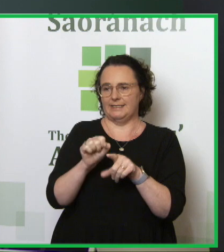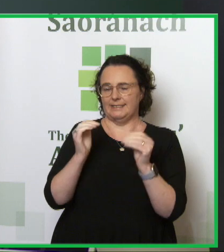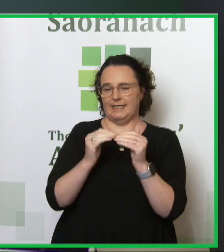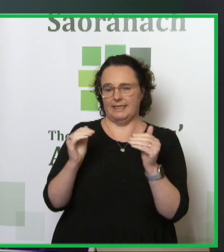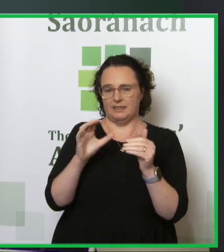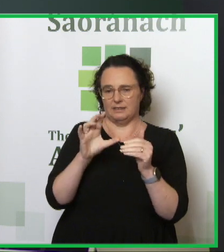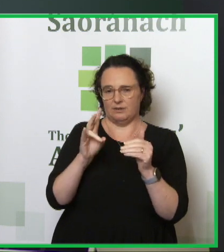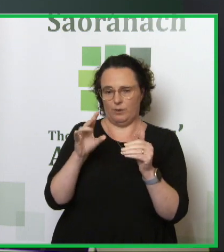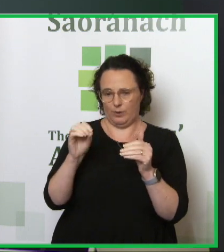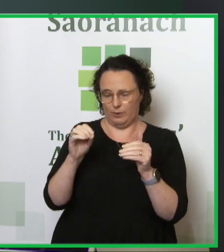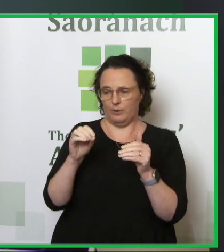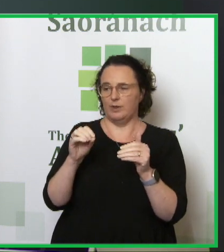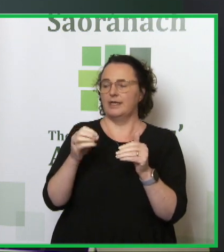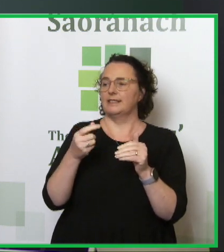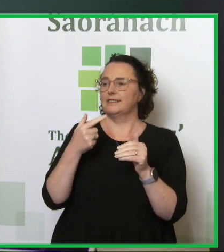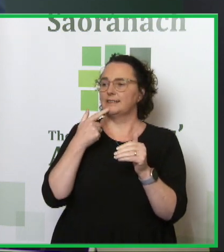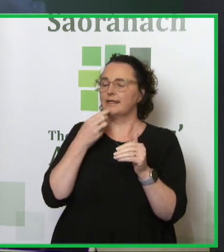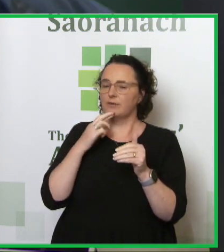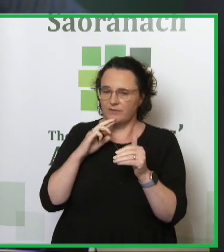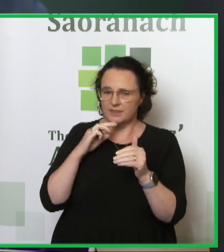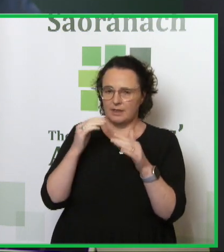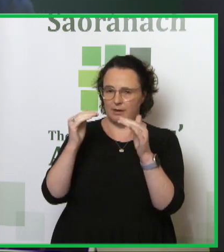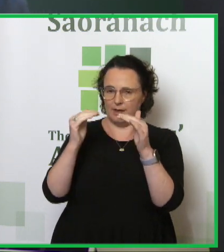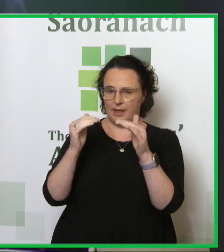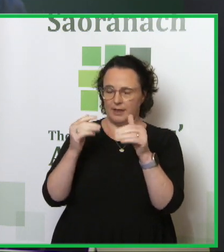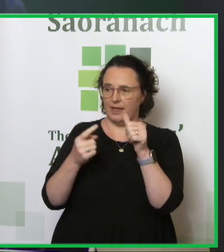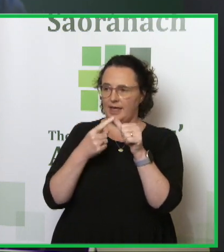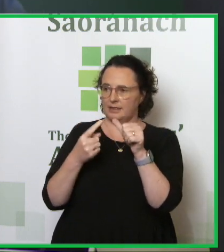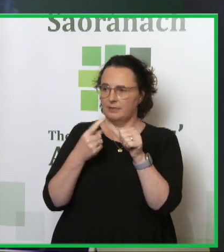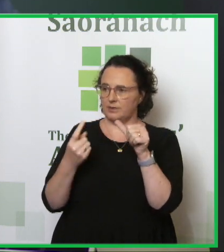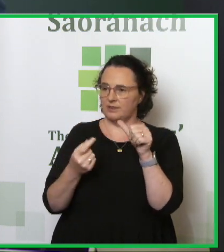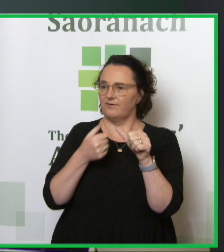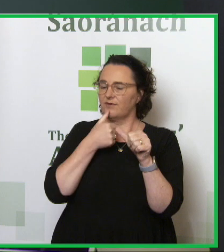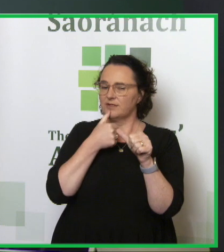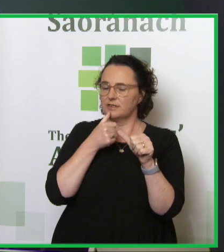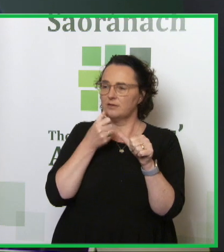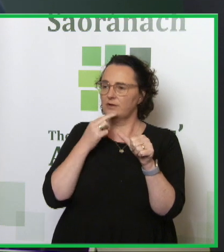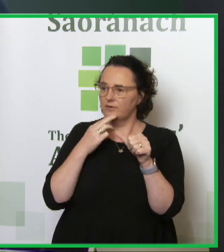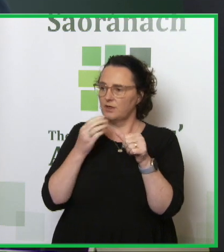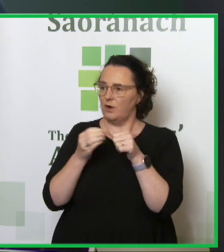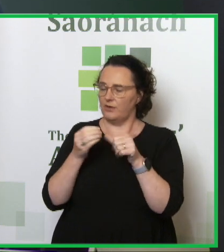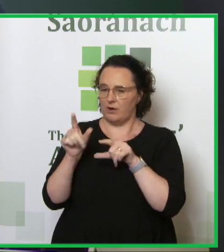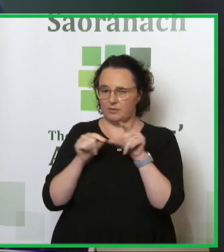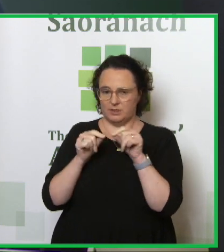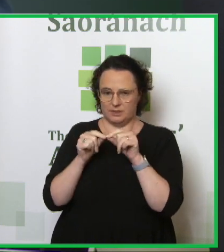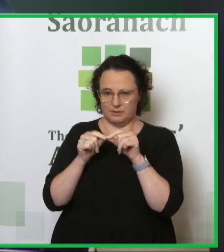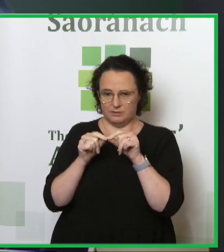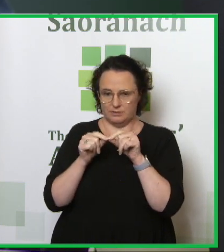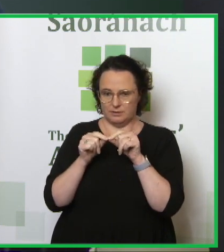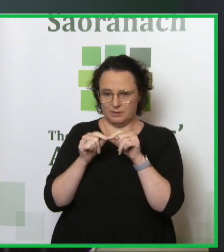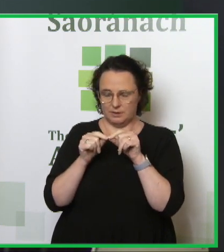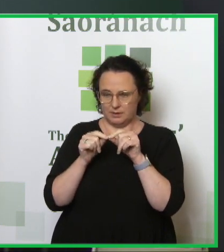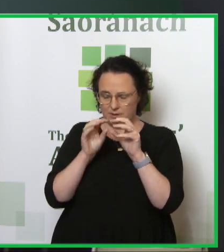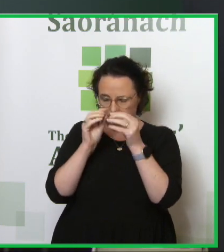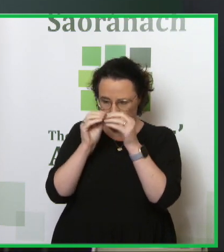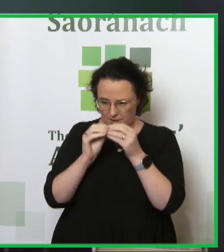divide them up based on their second preference, and add those to the first preferences for the other 4 options. And again, if somebody at